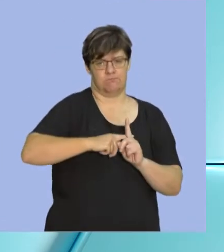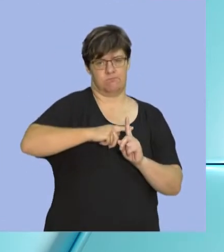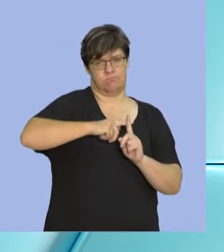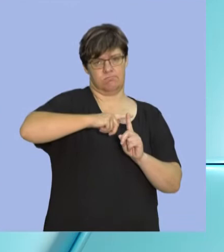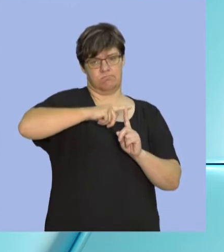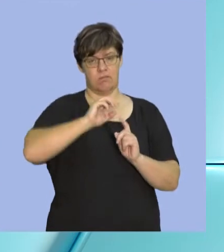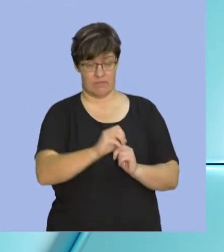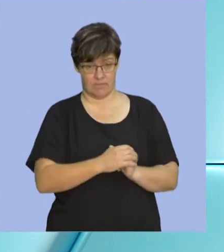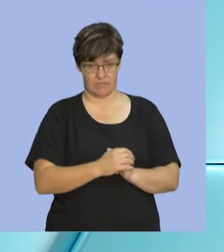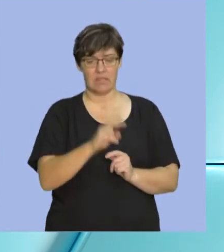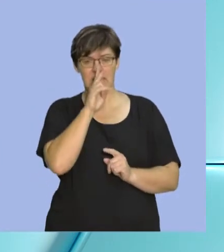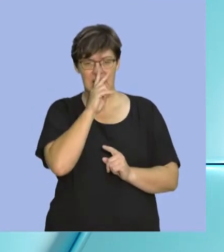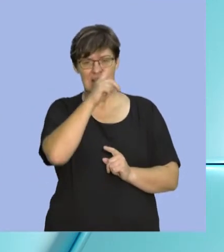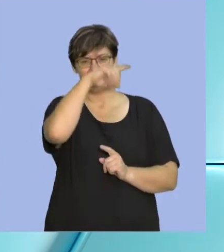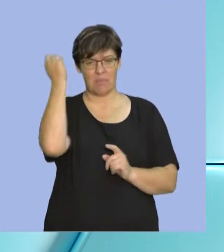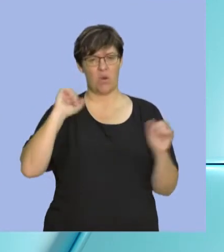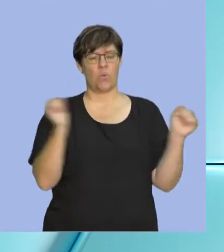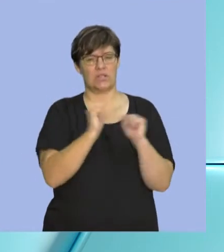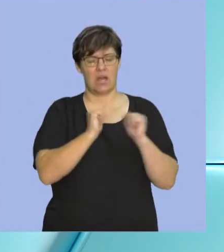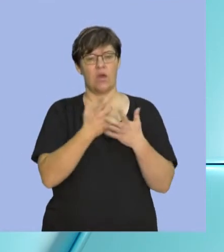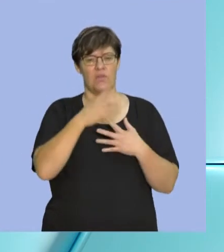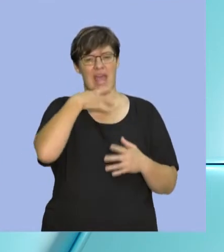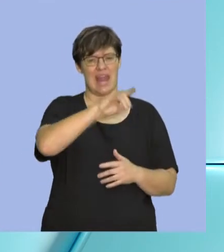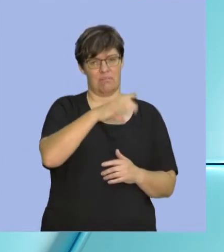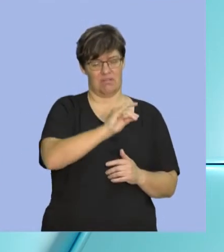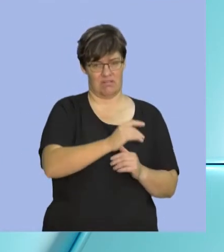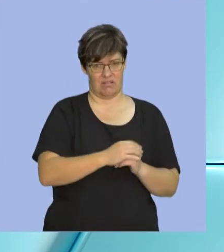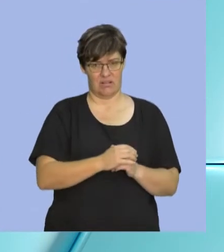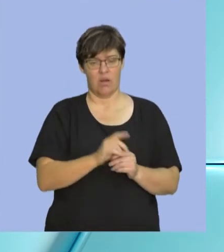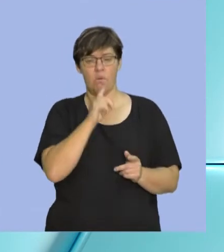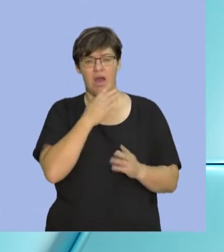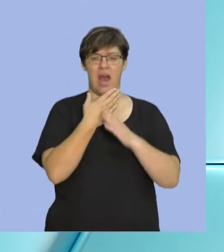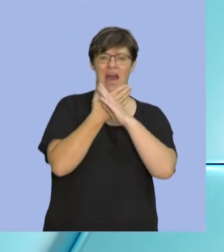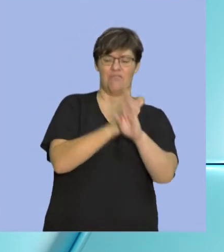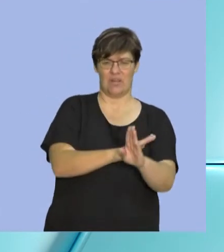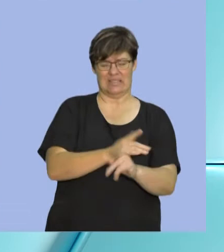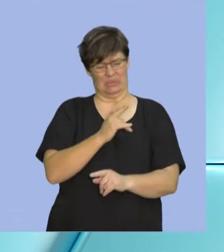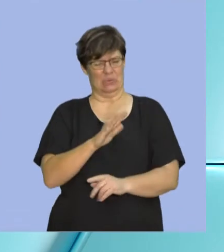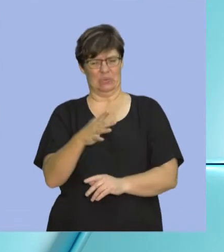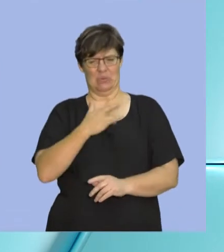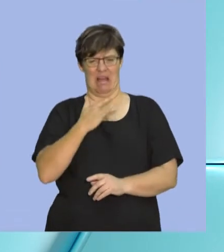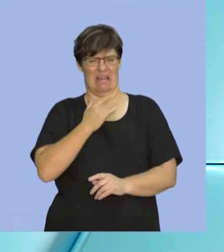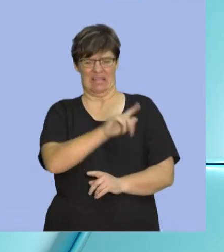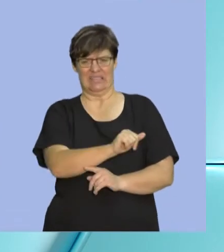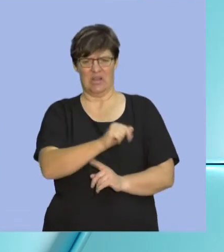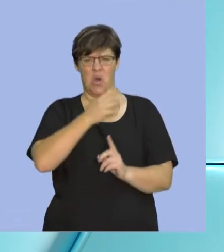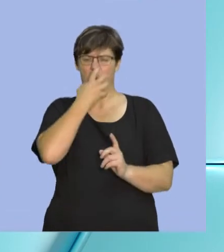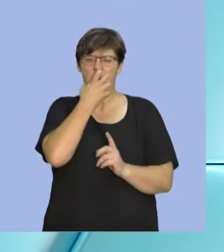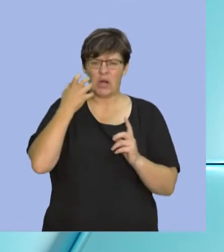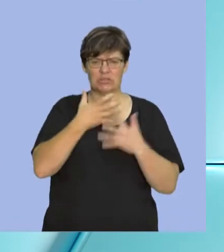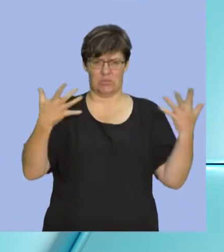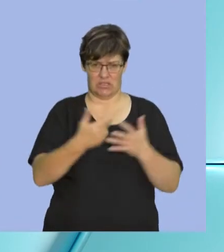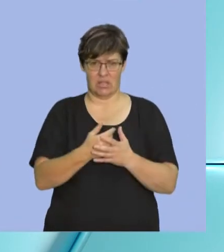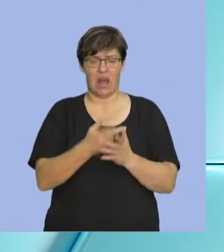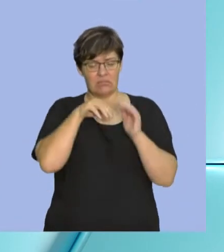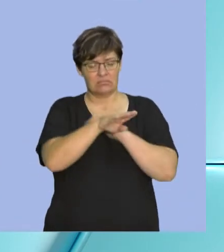this behavior in summer and winter with mammals and how they try and avoid the unfavorable conditions. And the concepts of